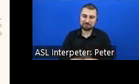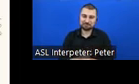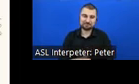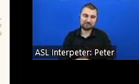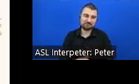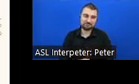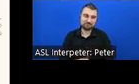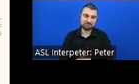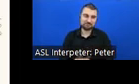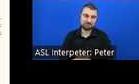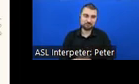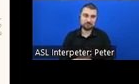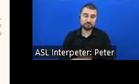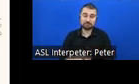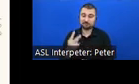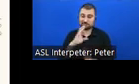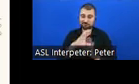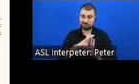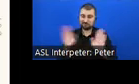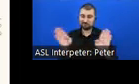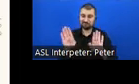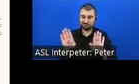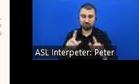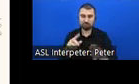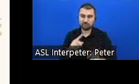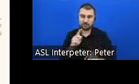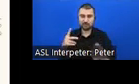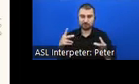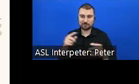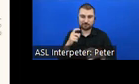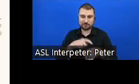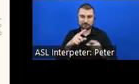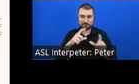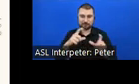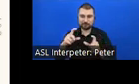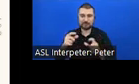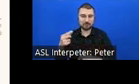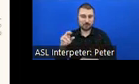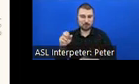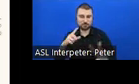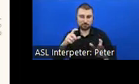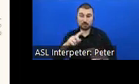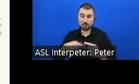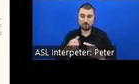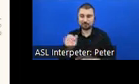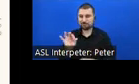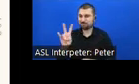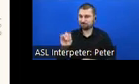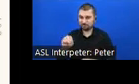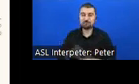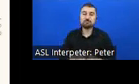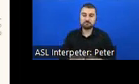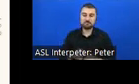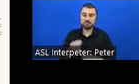So here I'm showing two photos, snapshots really, taken by Gross in 1970 as he finished a roll of